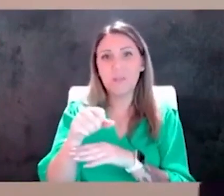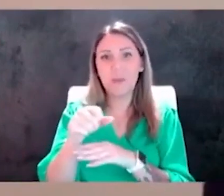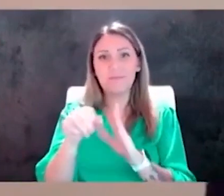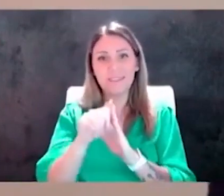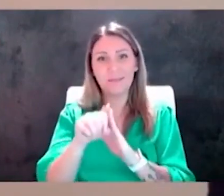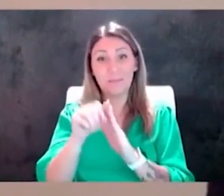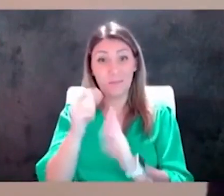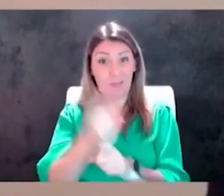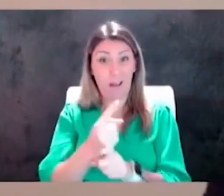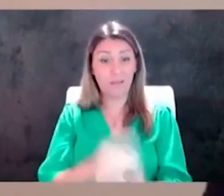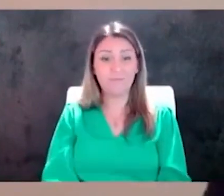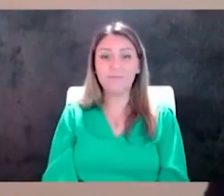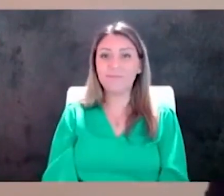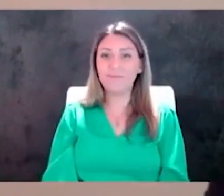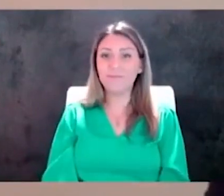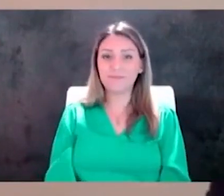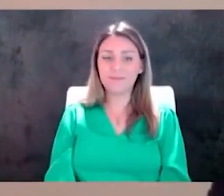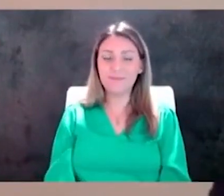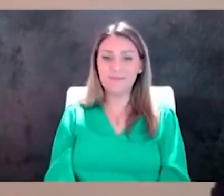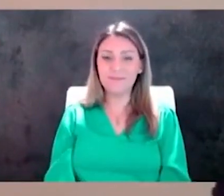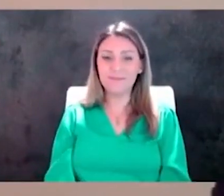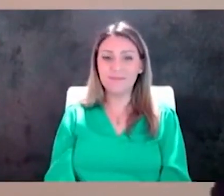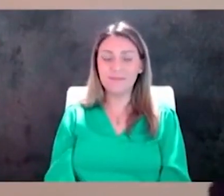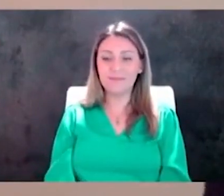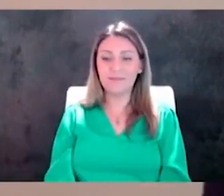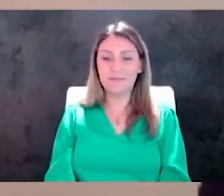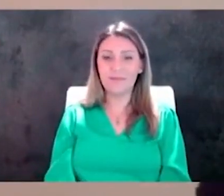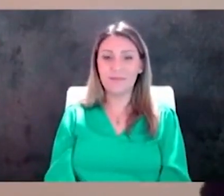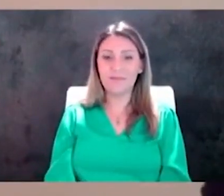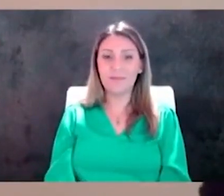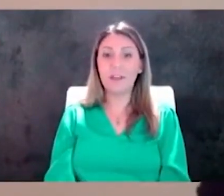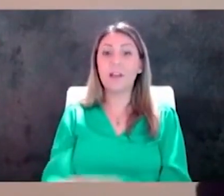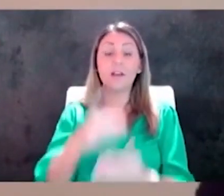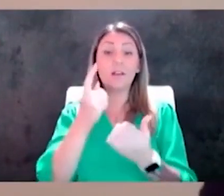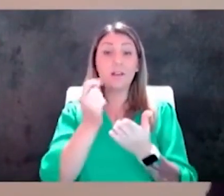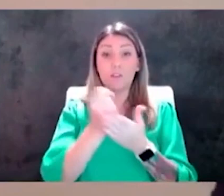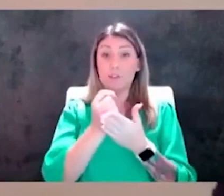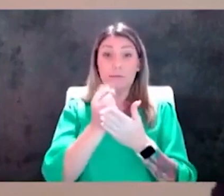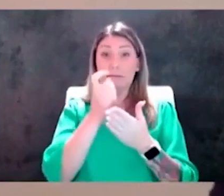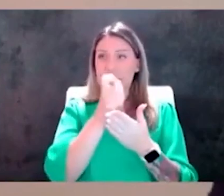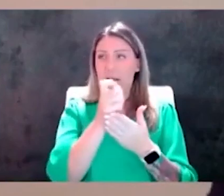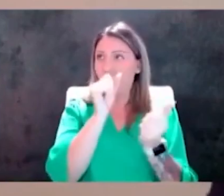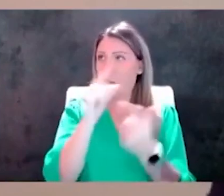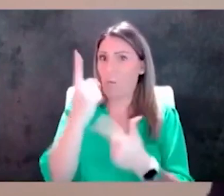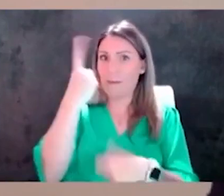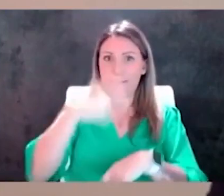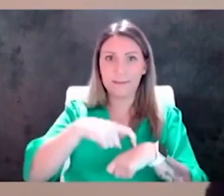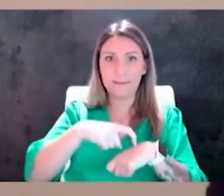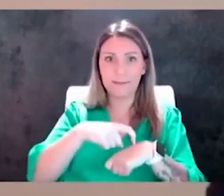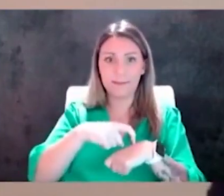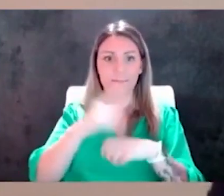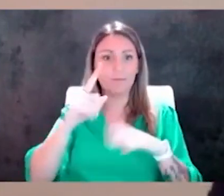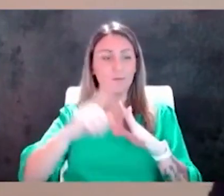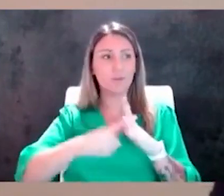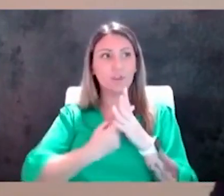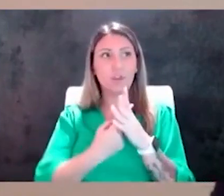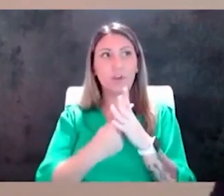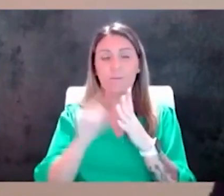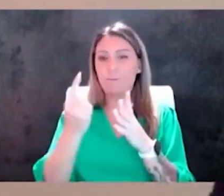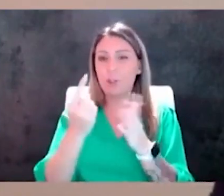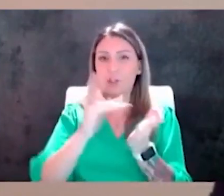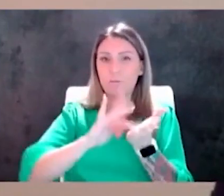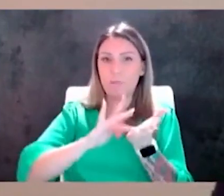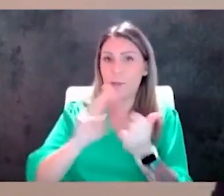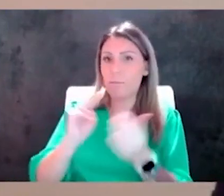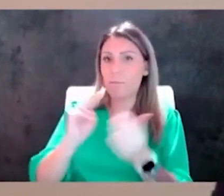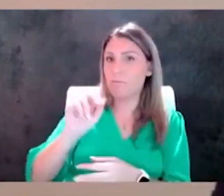Yeah, so treatment has been not all at once. I started on my first medication in March,